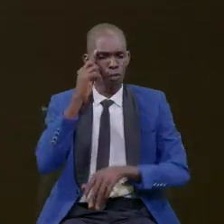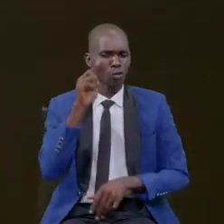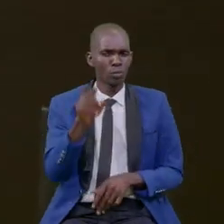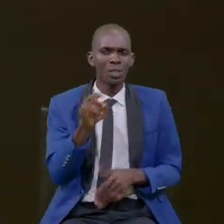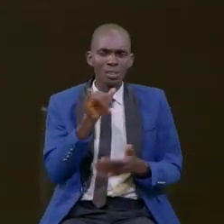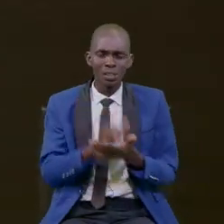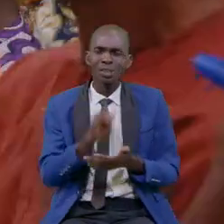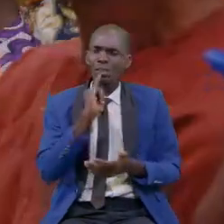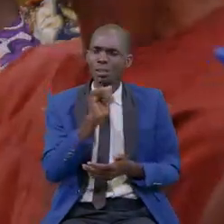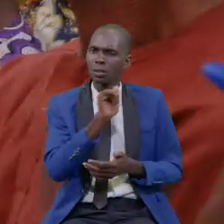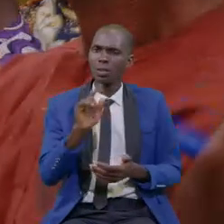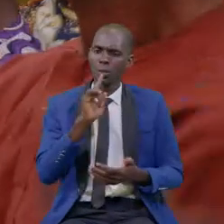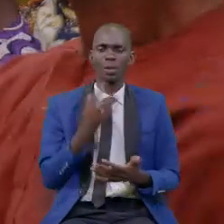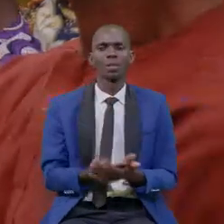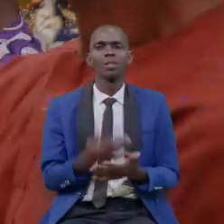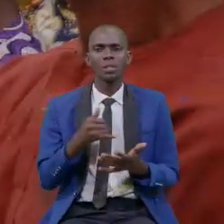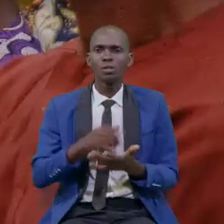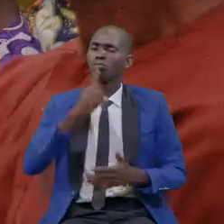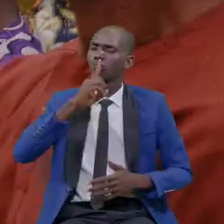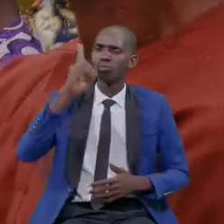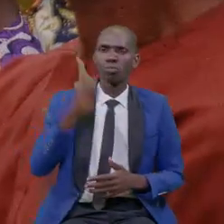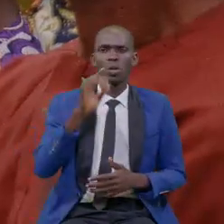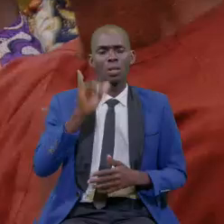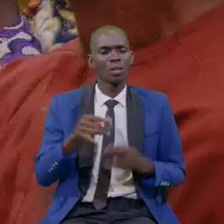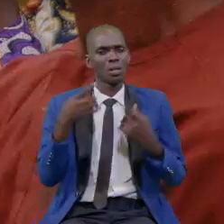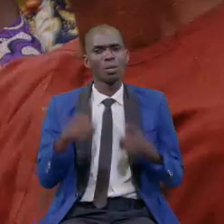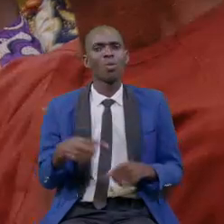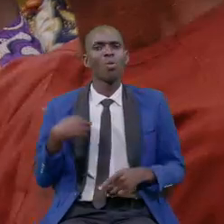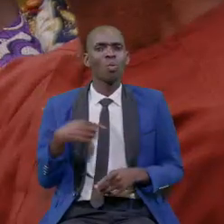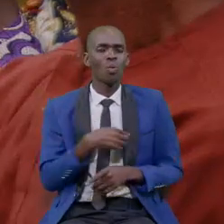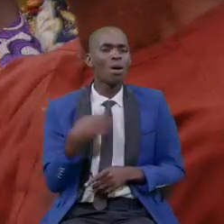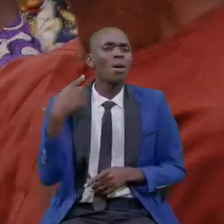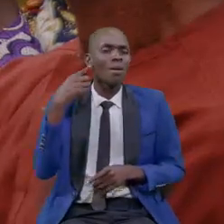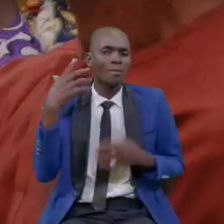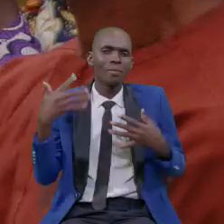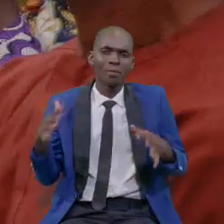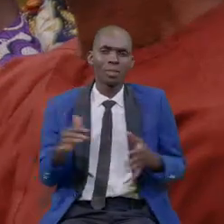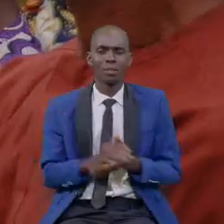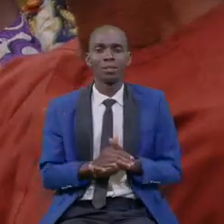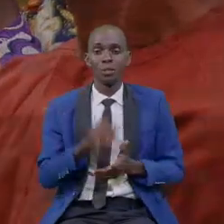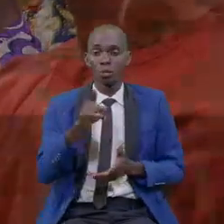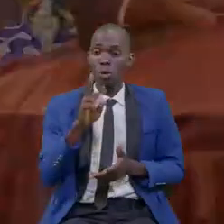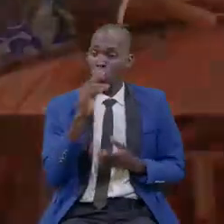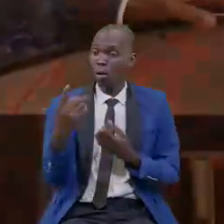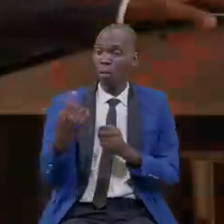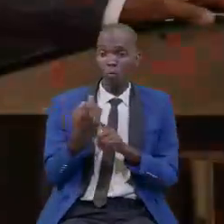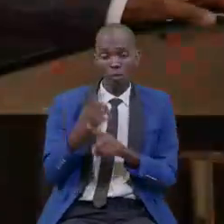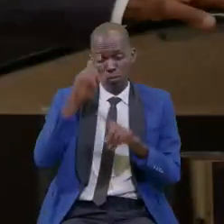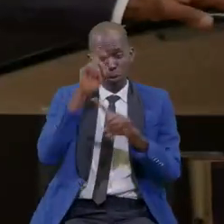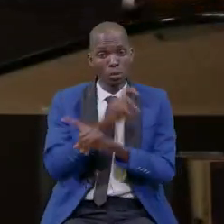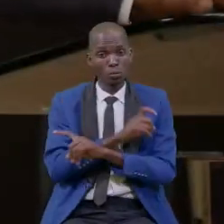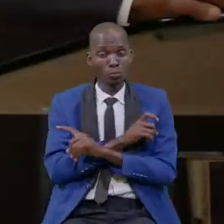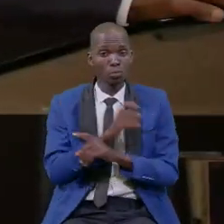that's a fact. It really happened. And we heard. You are coming from Egypt and